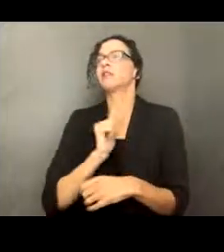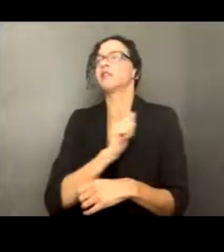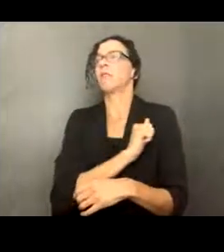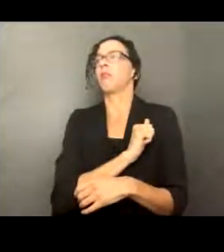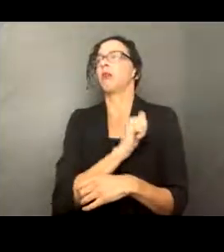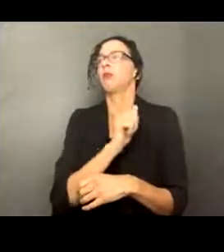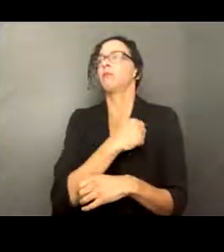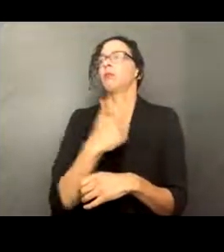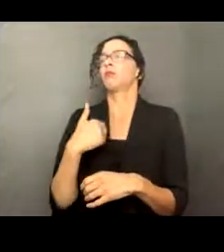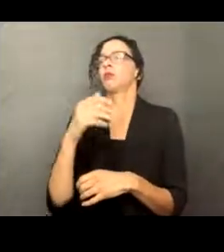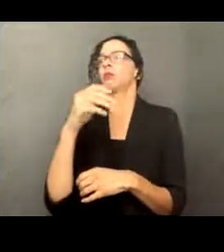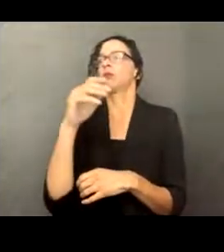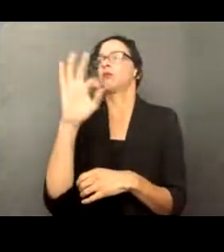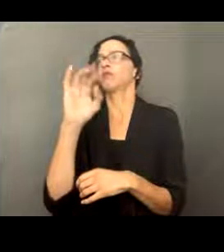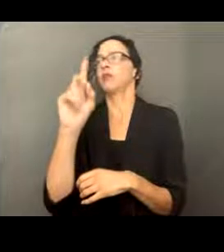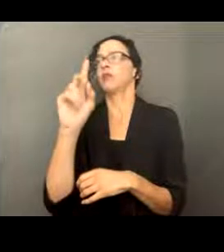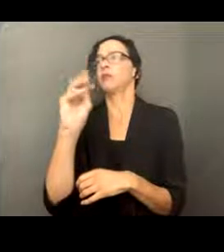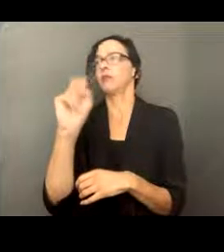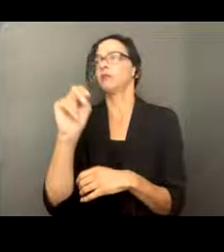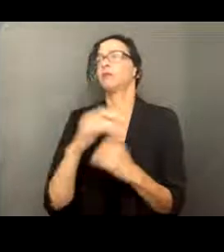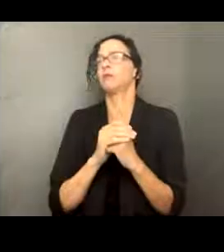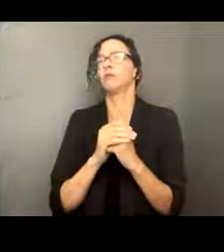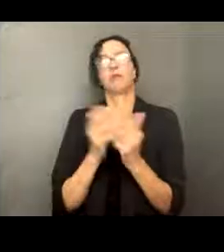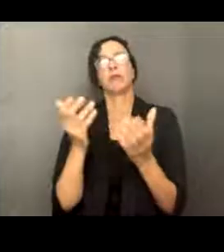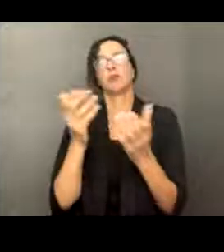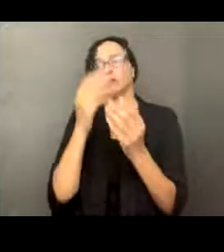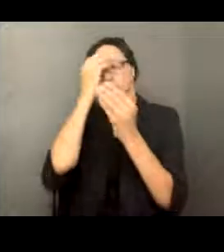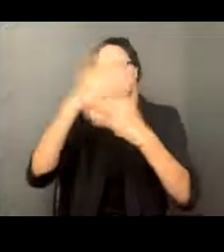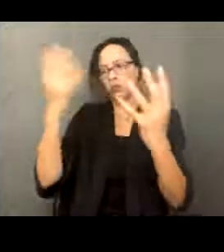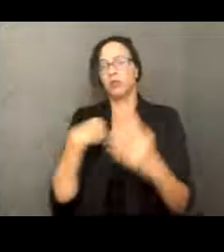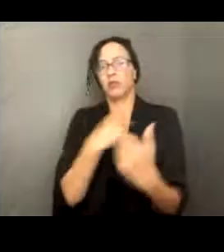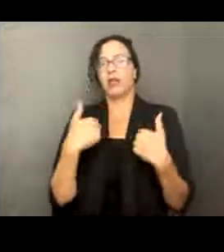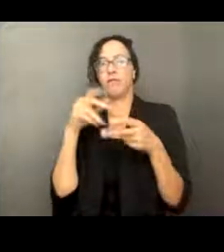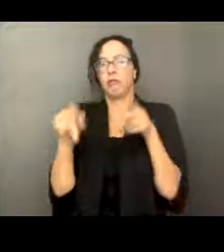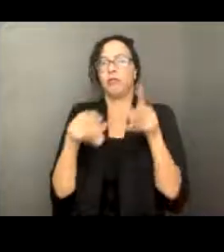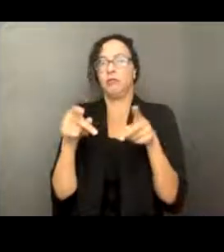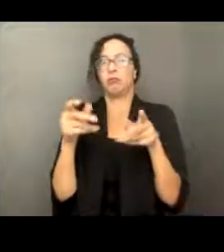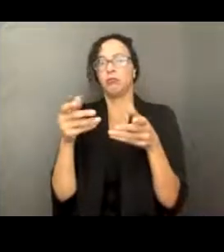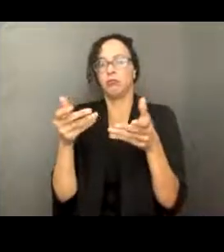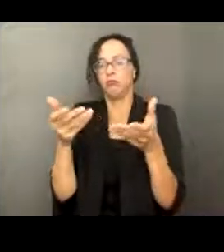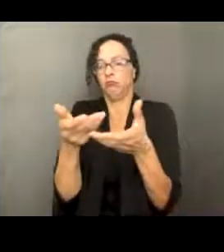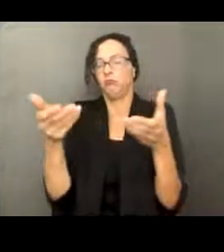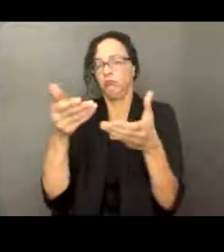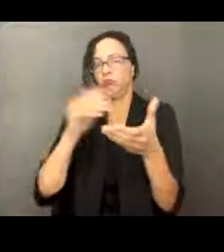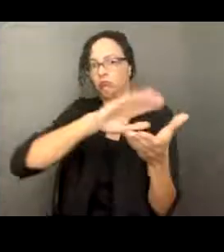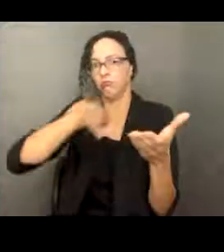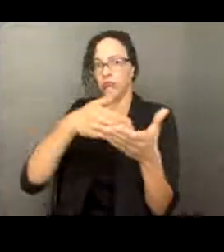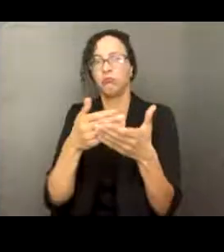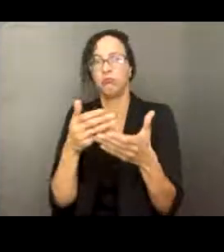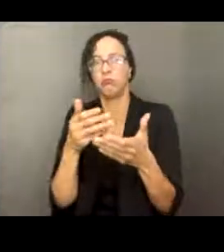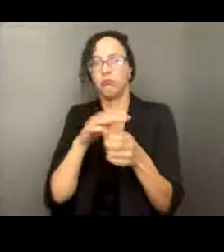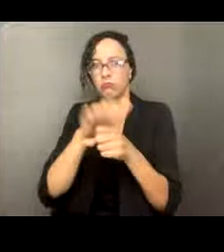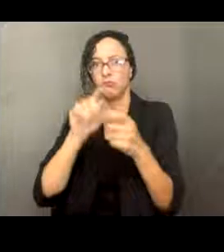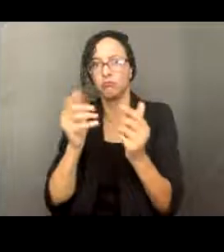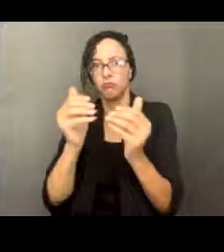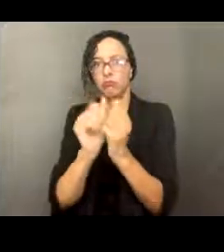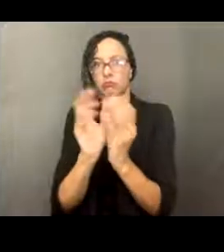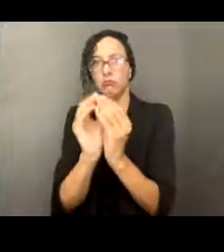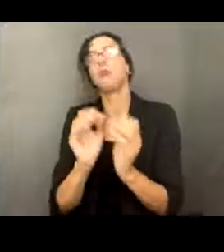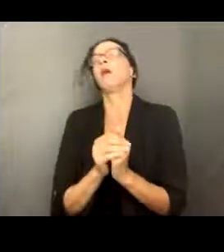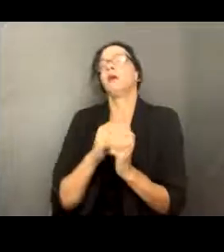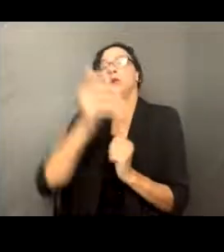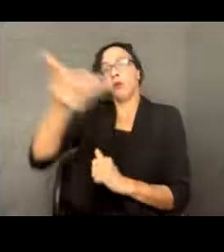Madam Chair, we have a quorum. Thank you, Douglas. Now we'll go to the rules. Welcome everyone to the October 22, 2022 CTC